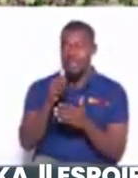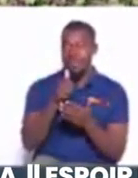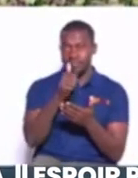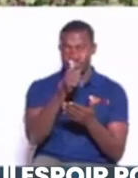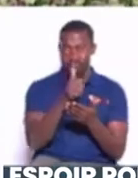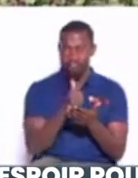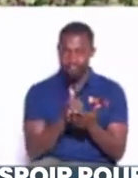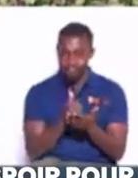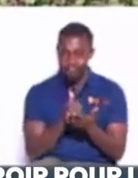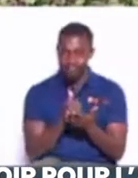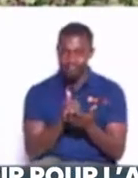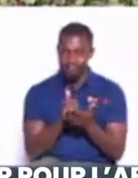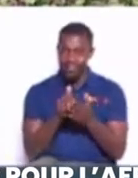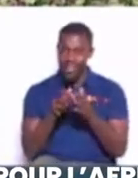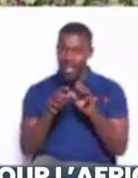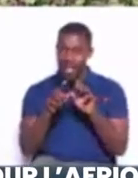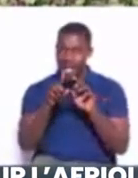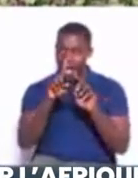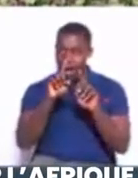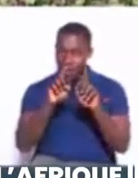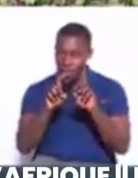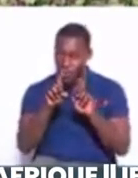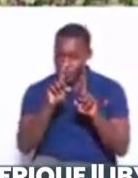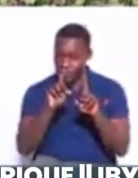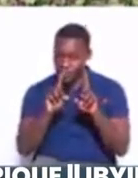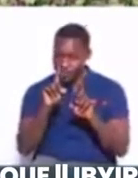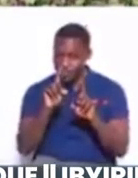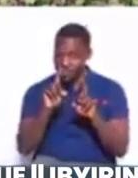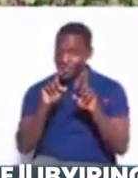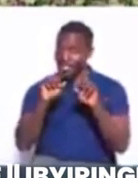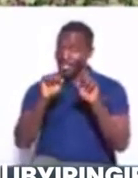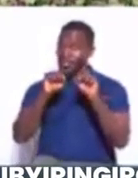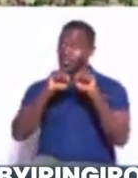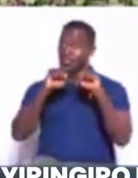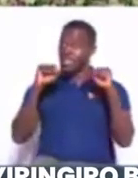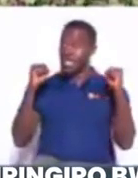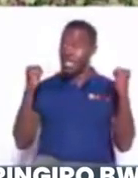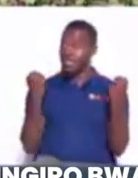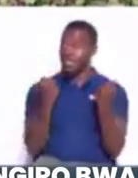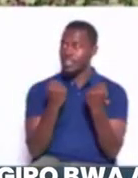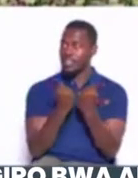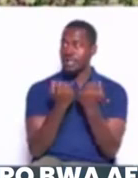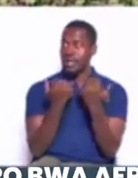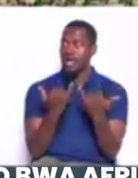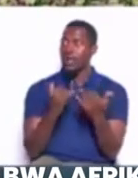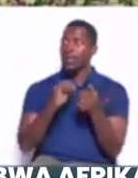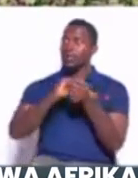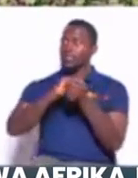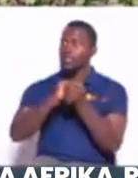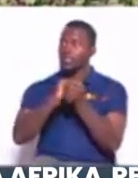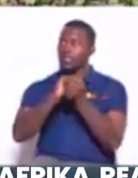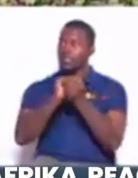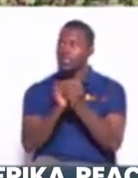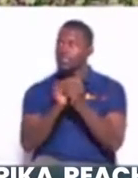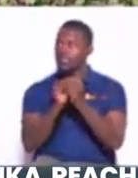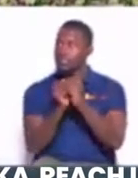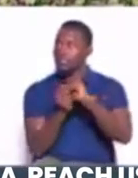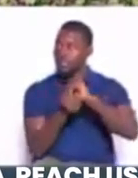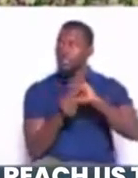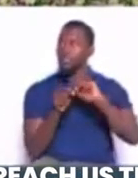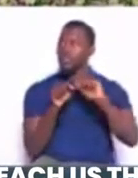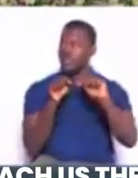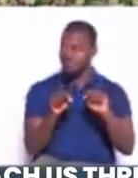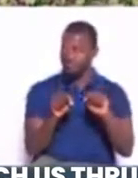you noticed that society is rapidly changing today?